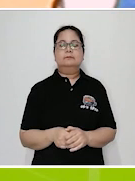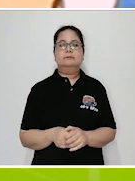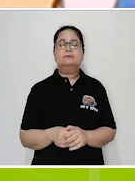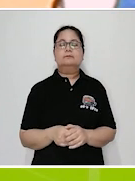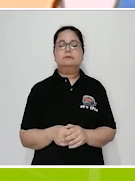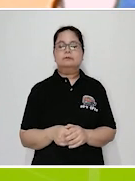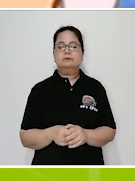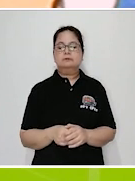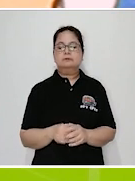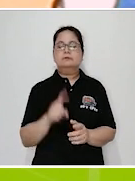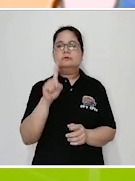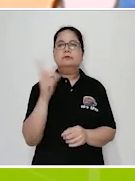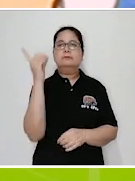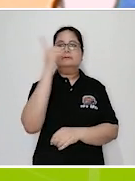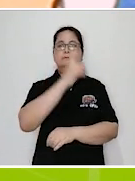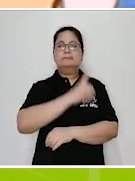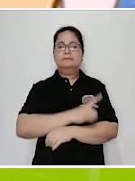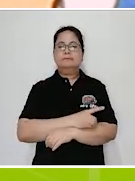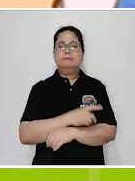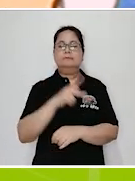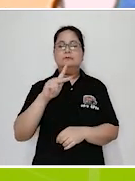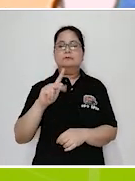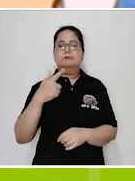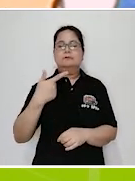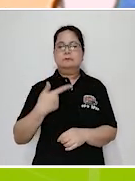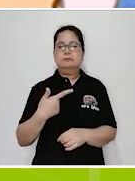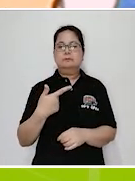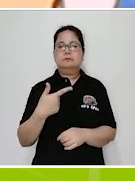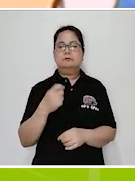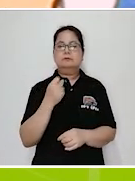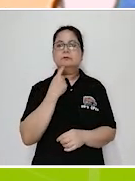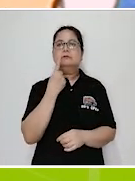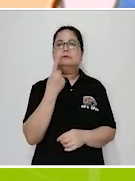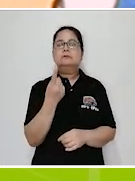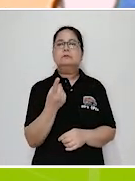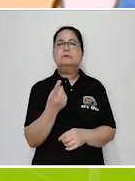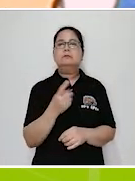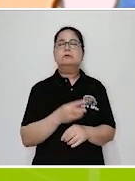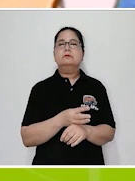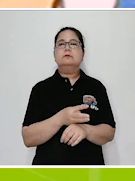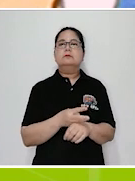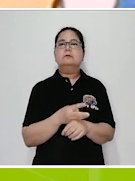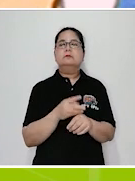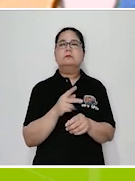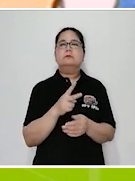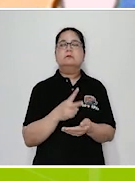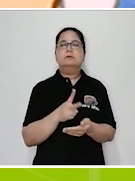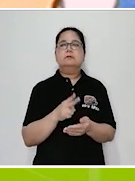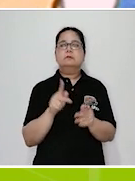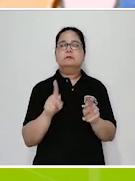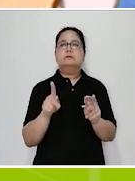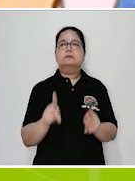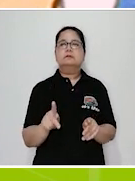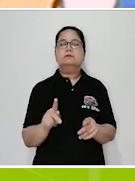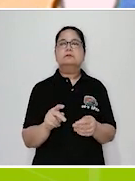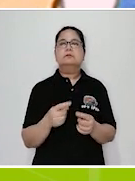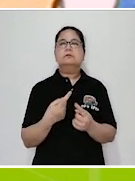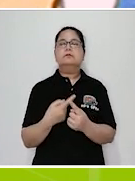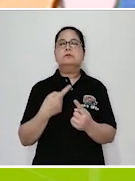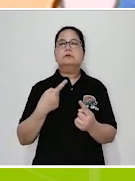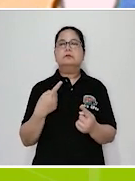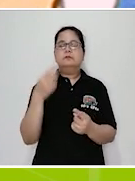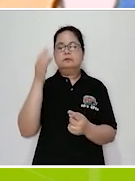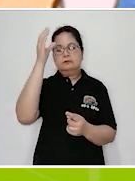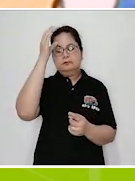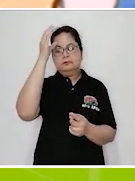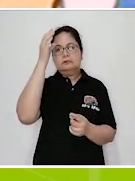And so, one day, Kaguya Hime told the bamboo cutter that she came from the moon and the